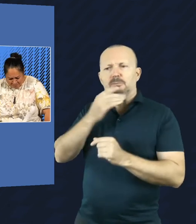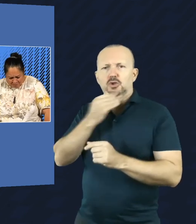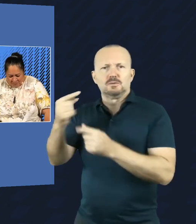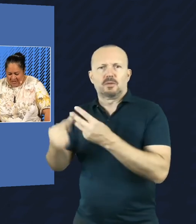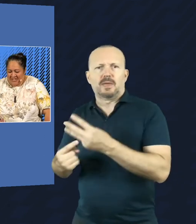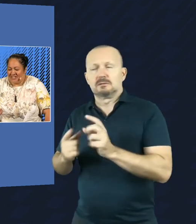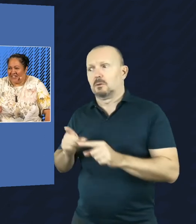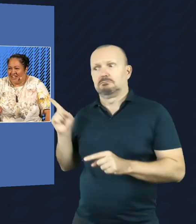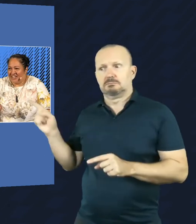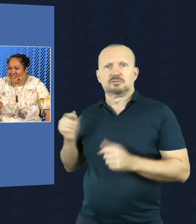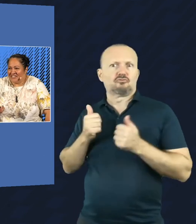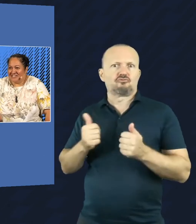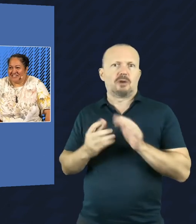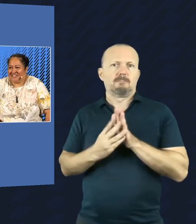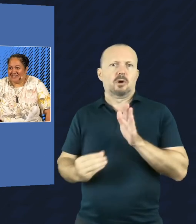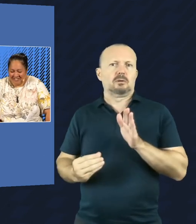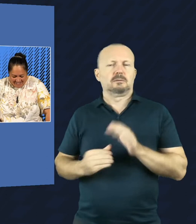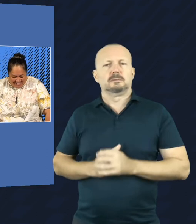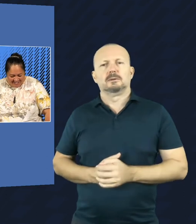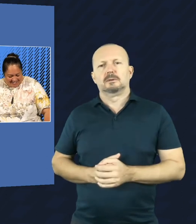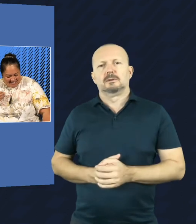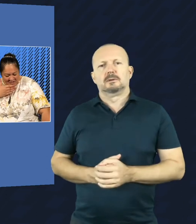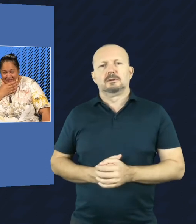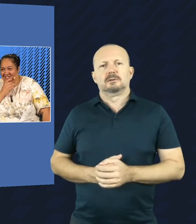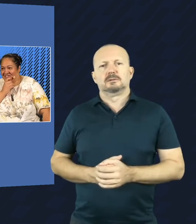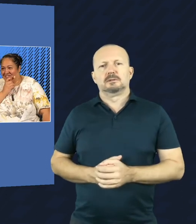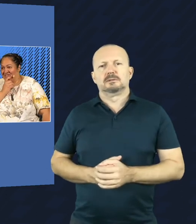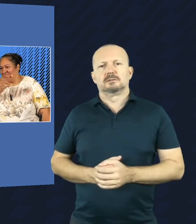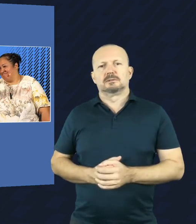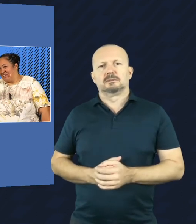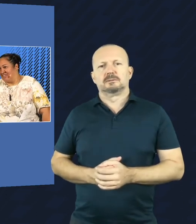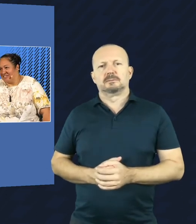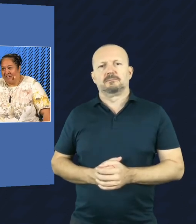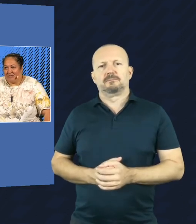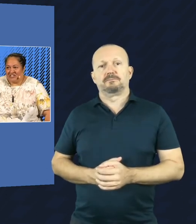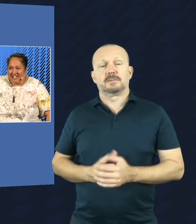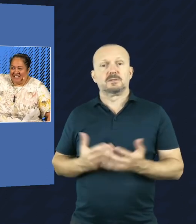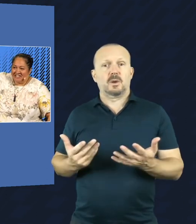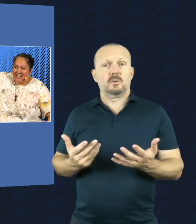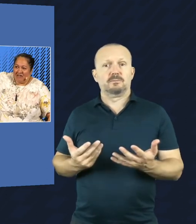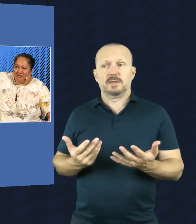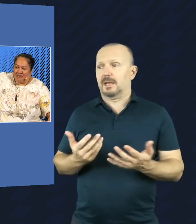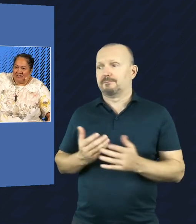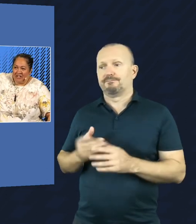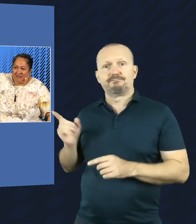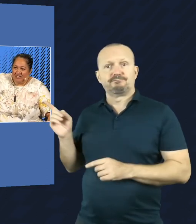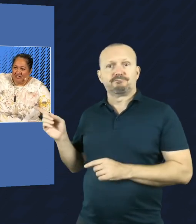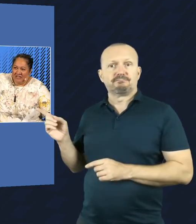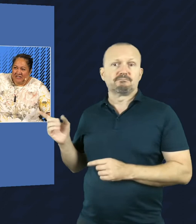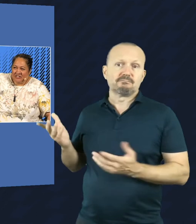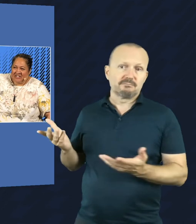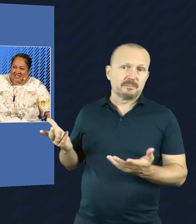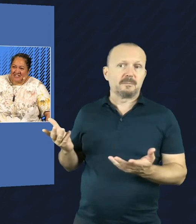it up. And yeah, so yeah, we've seen a lot of value